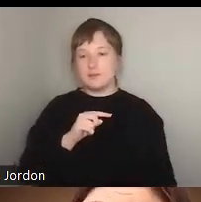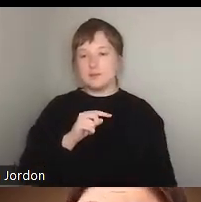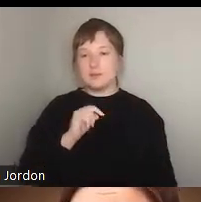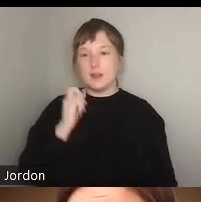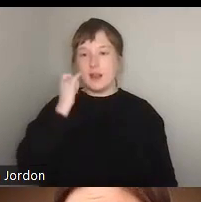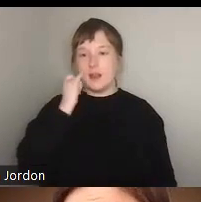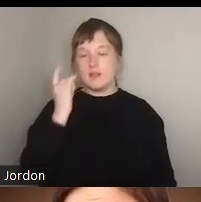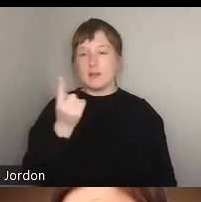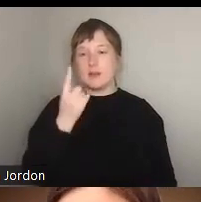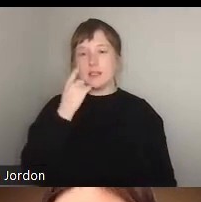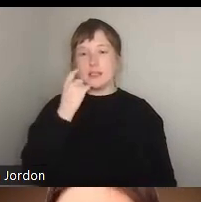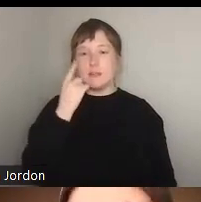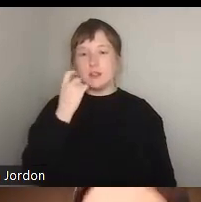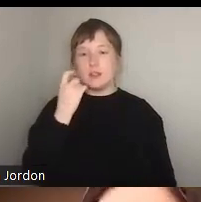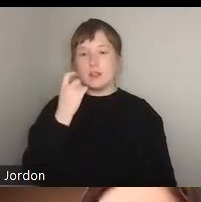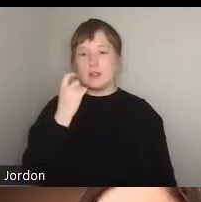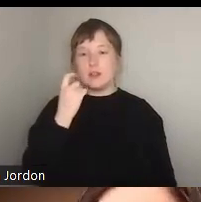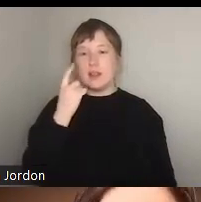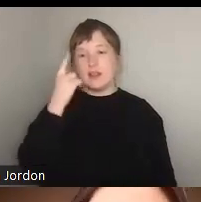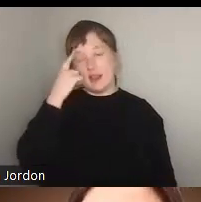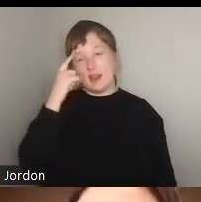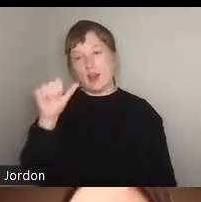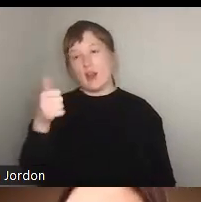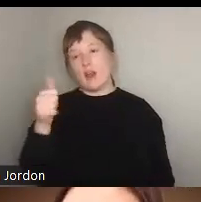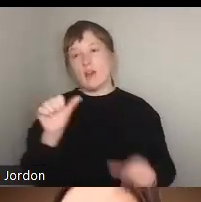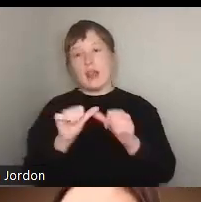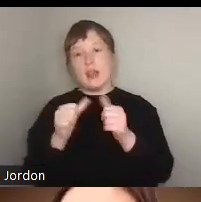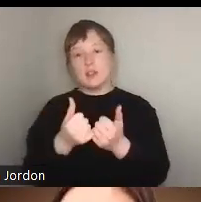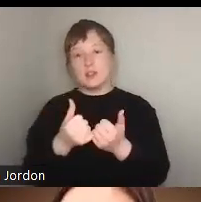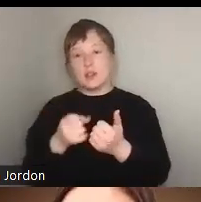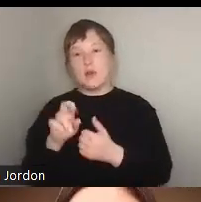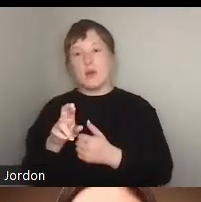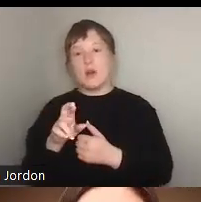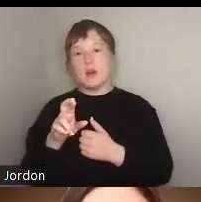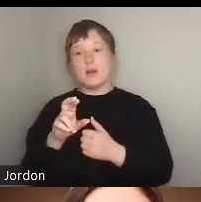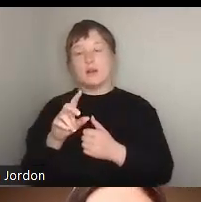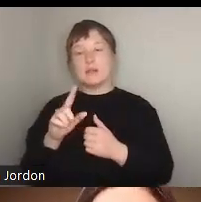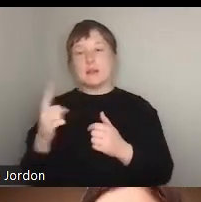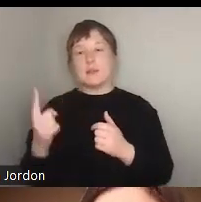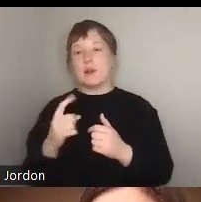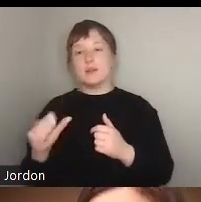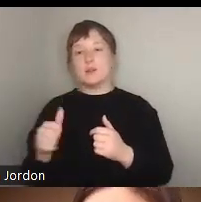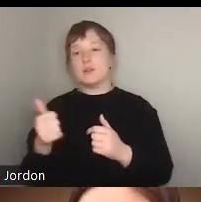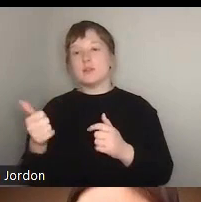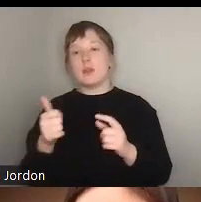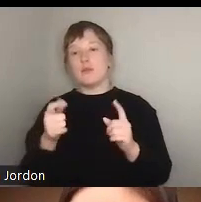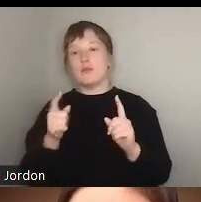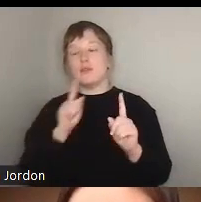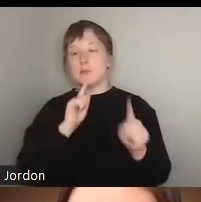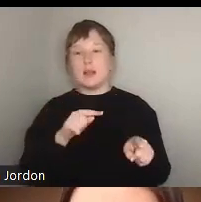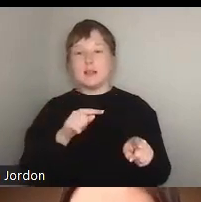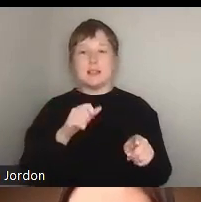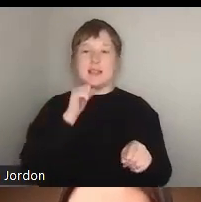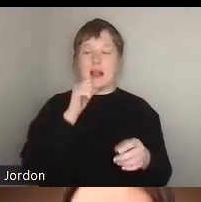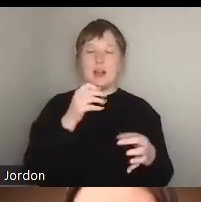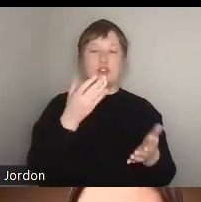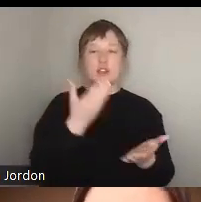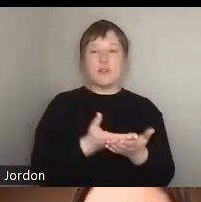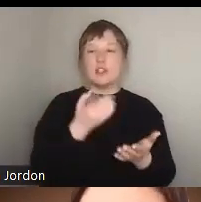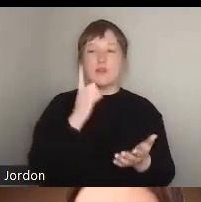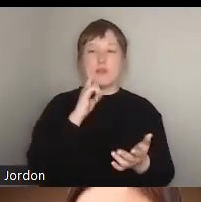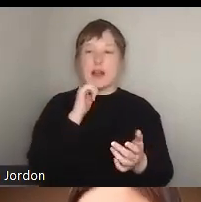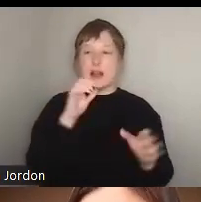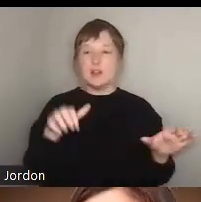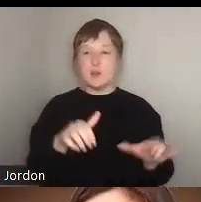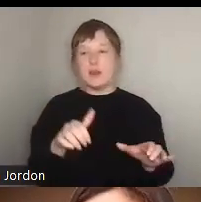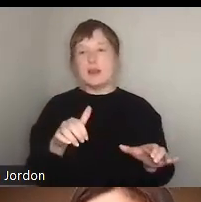has a suspicion that they think that another agency or somebody else is going to be reporting it, that doesn't necessarily count as justification for not doing it. It really is kind of better to lean on that